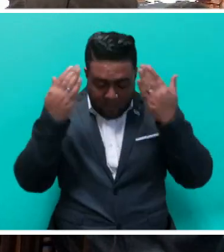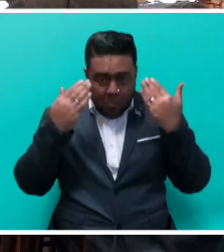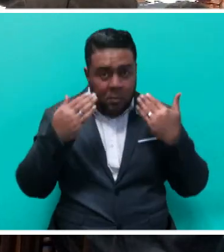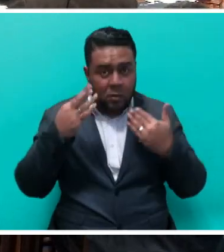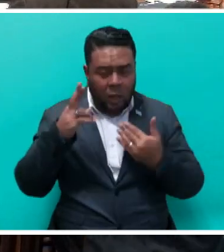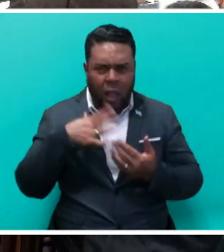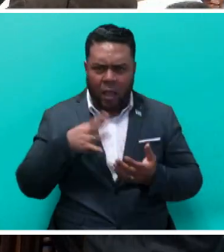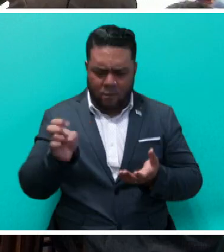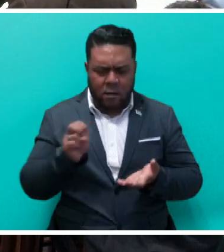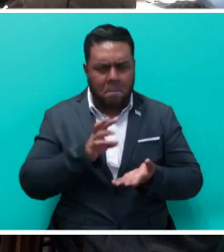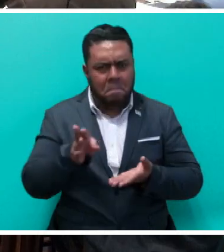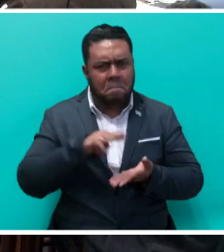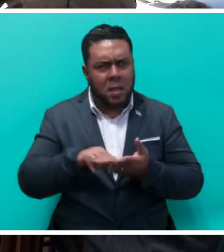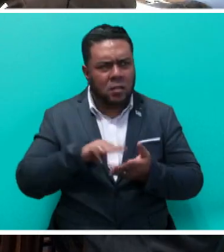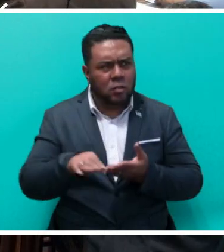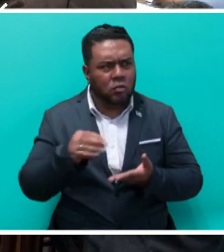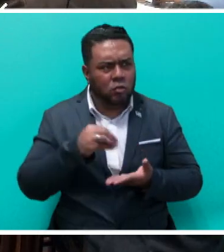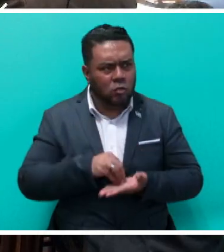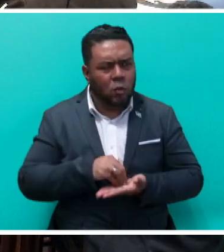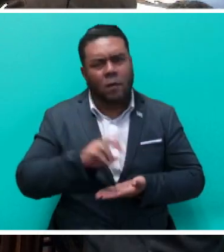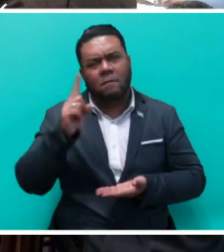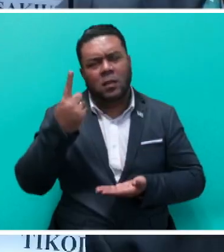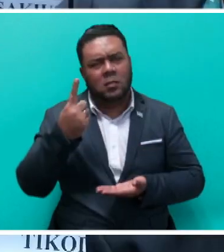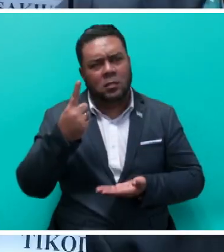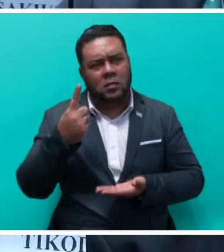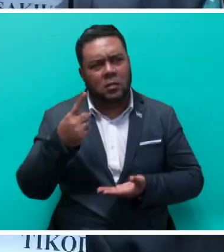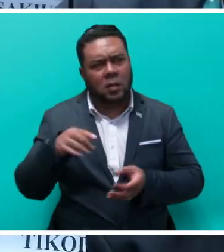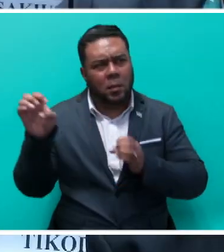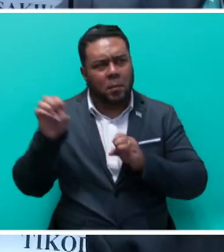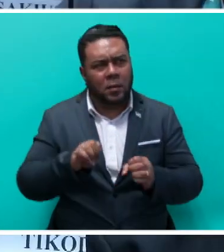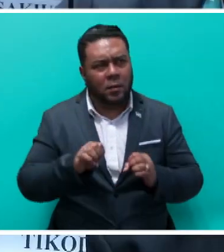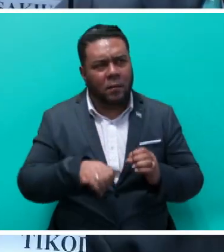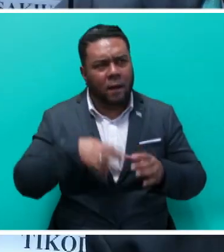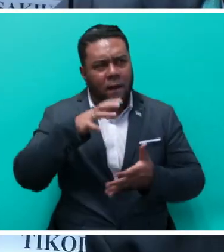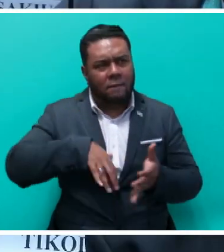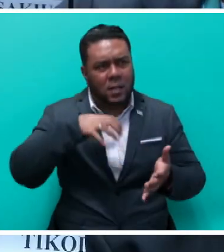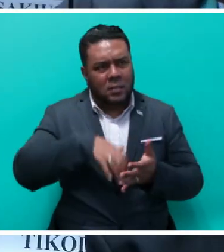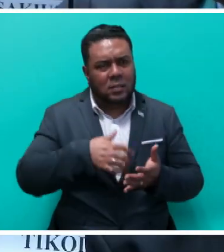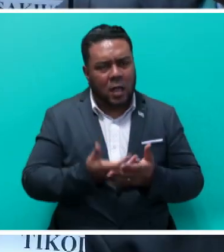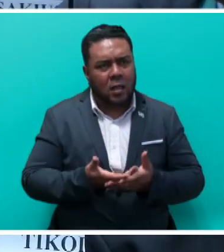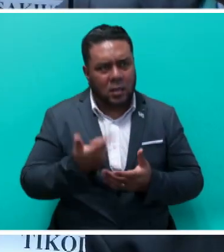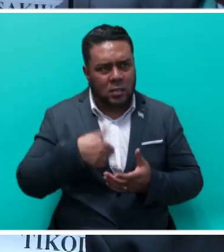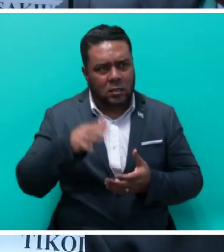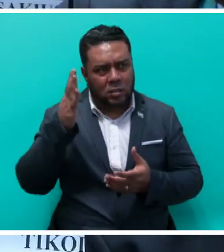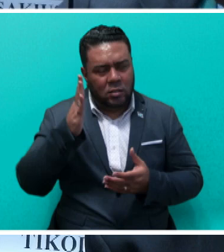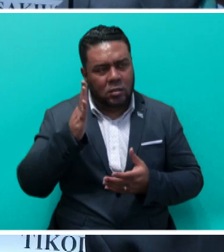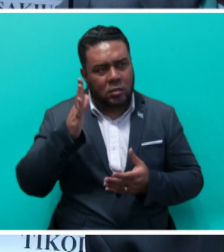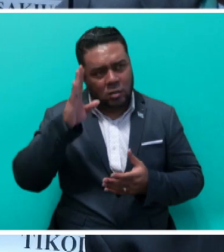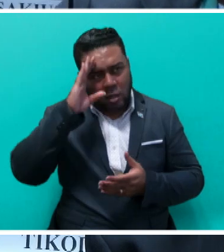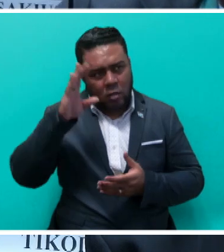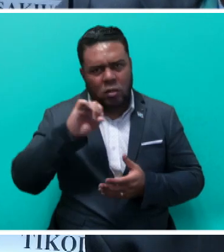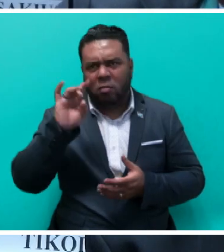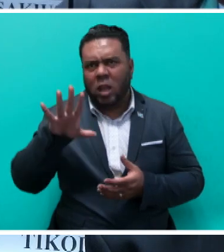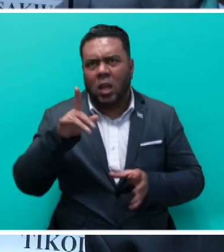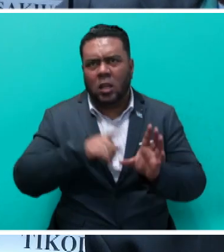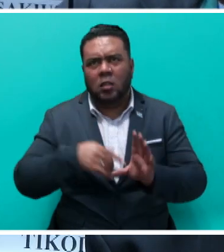this morning. I am one of the first importer of harvester in this country, some 10 years ago.